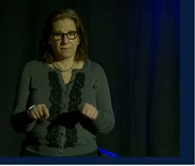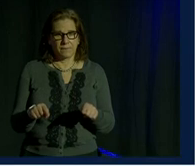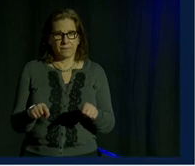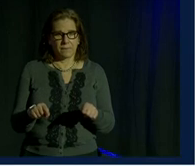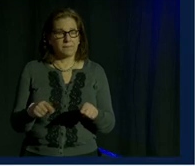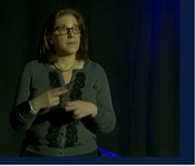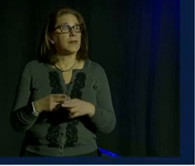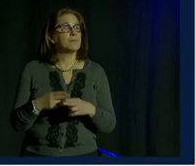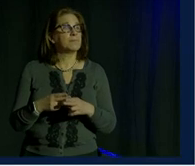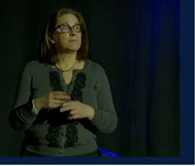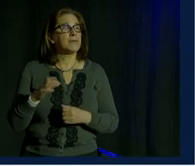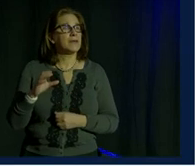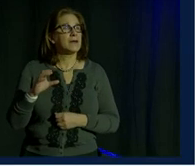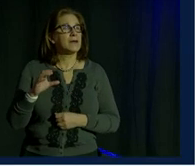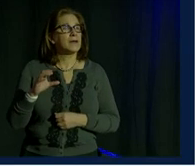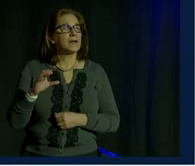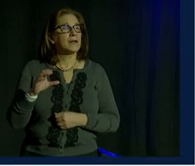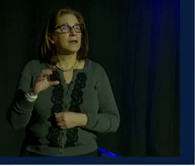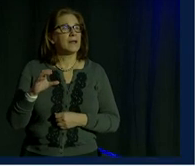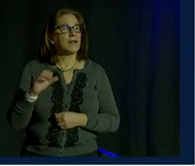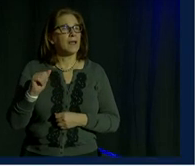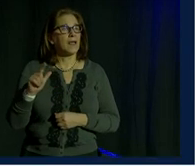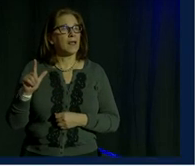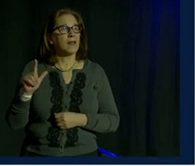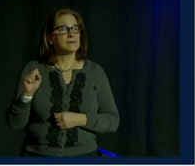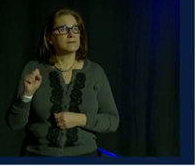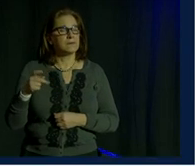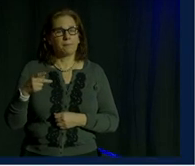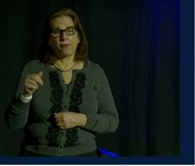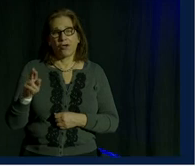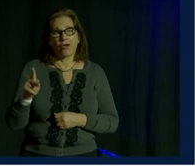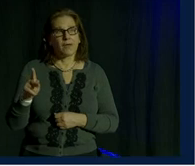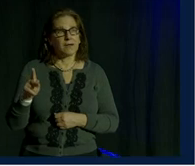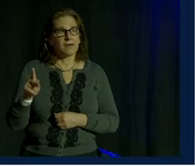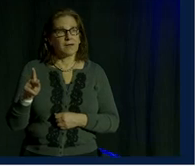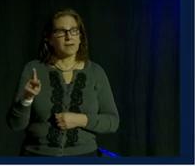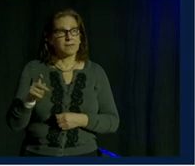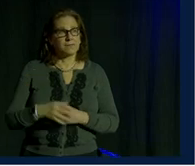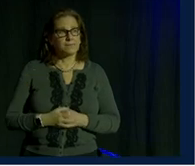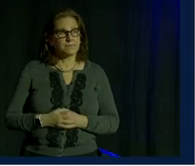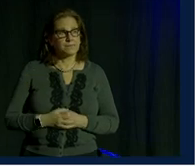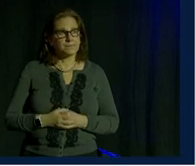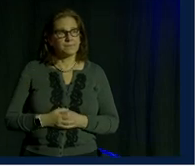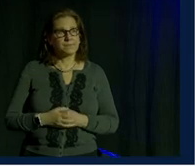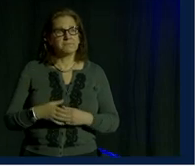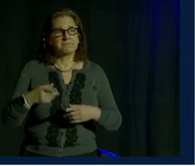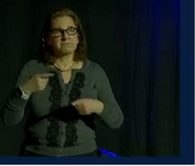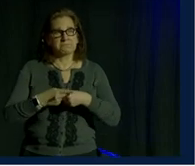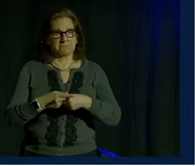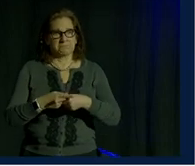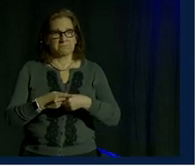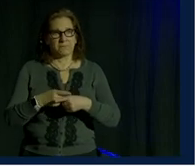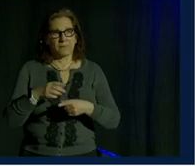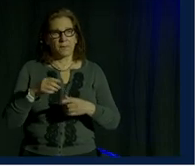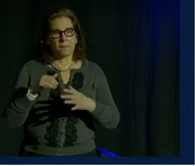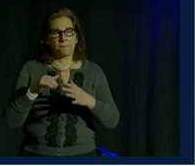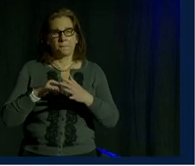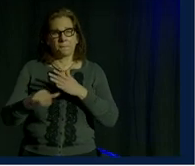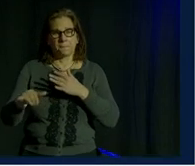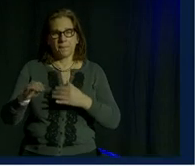Square 739 is roughly 1.6 acres near the intersection of New Jersey Ave and K Street Southeast.